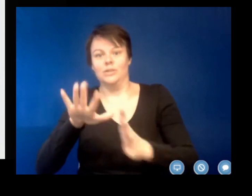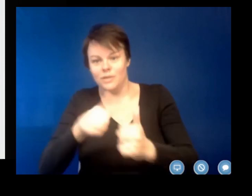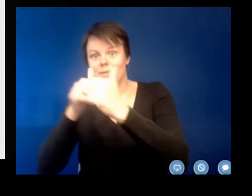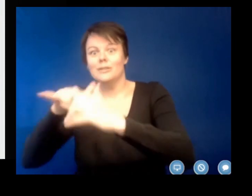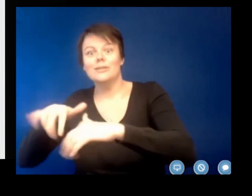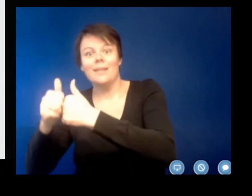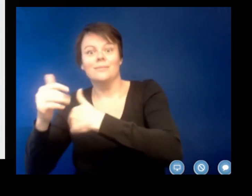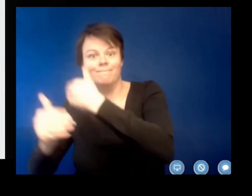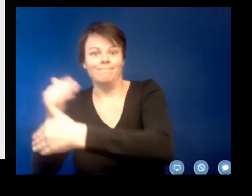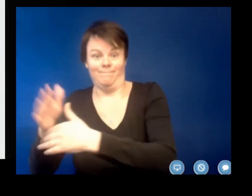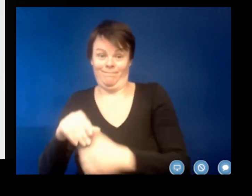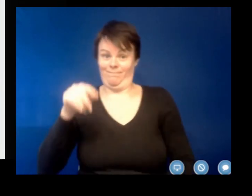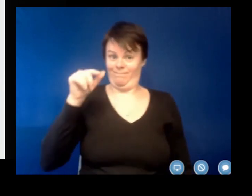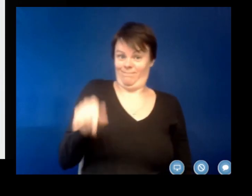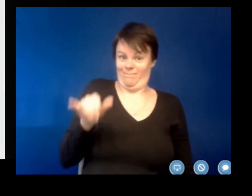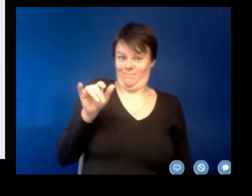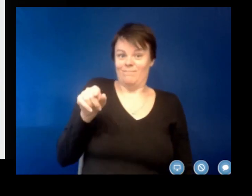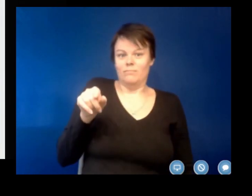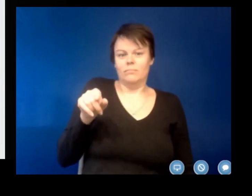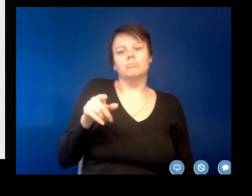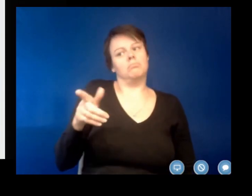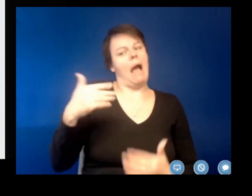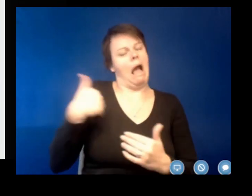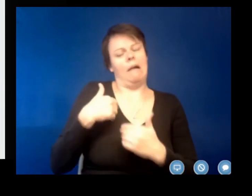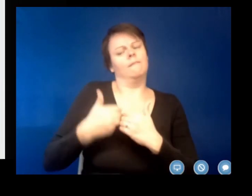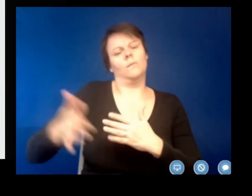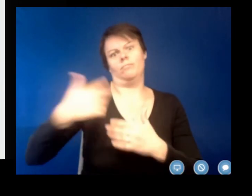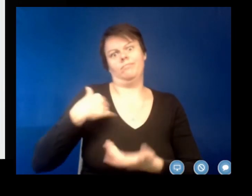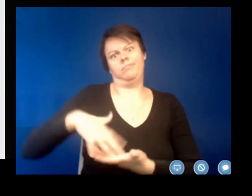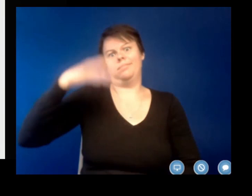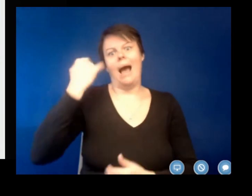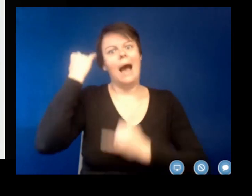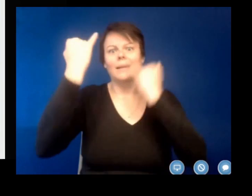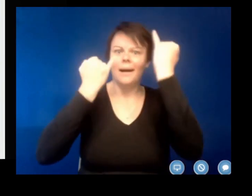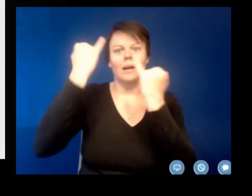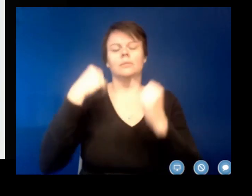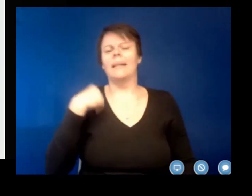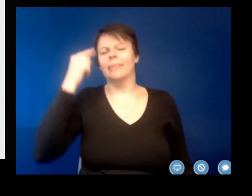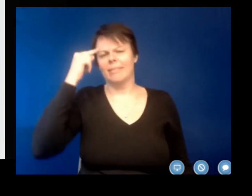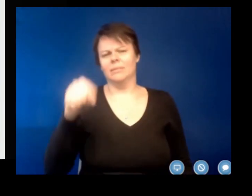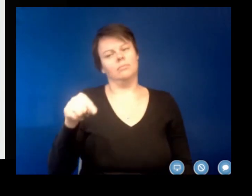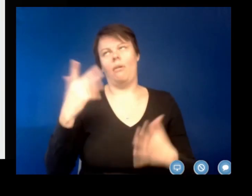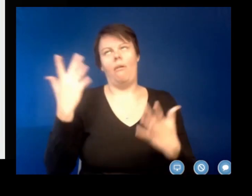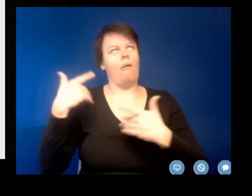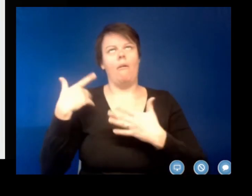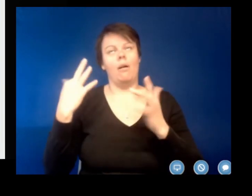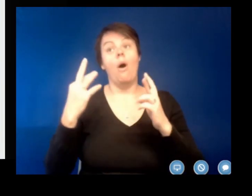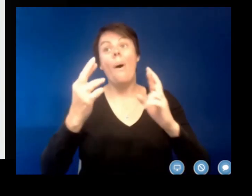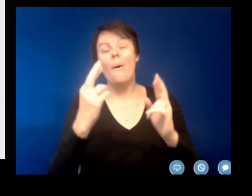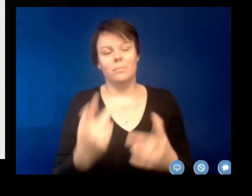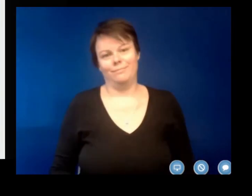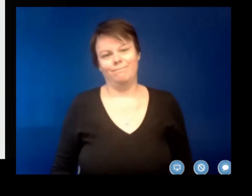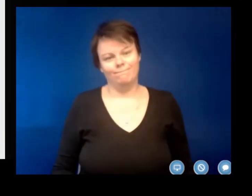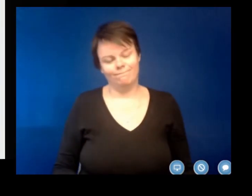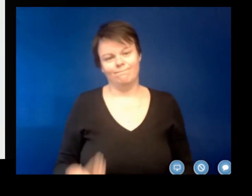from my understanding, a challenge, but I think this challenge can there will be enough ideas, I think,